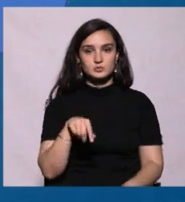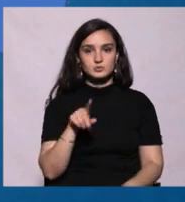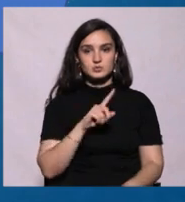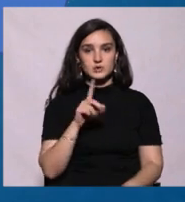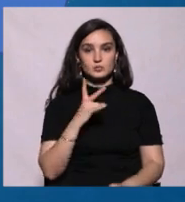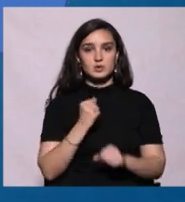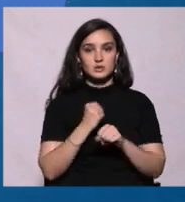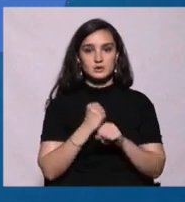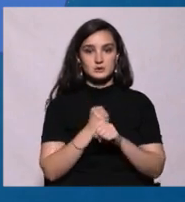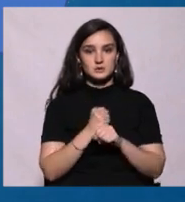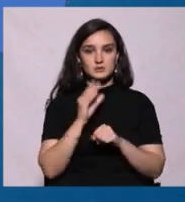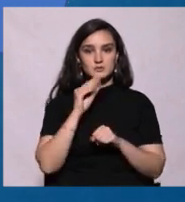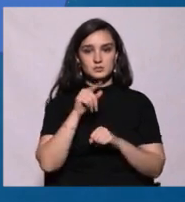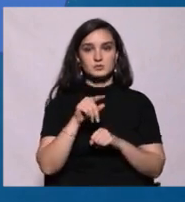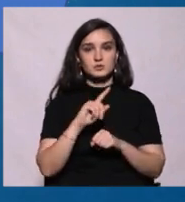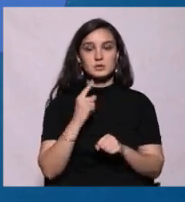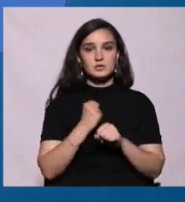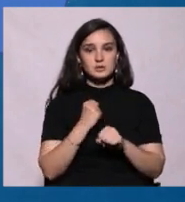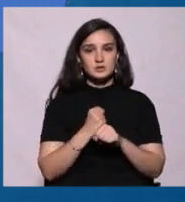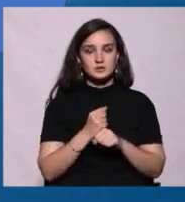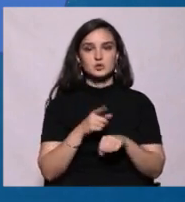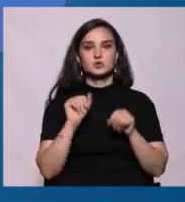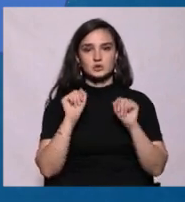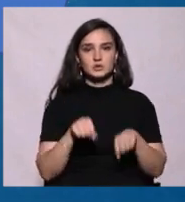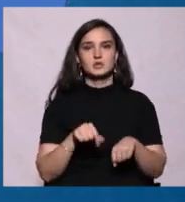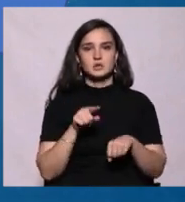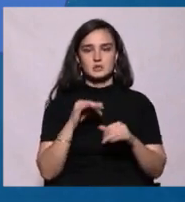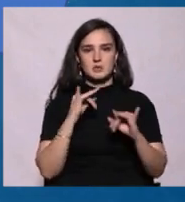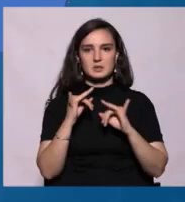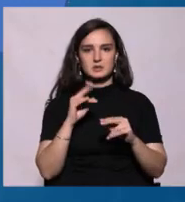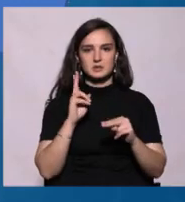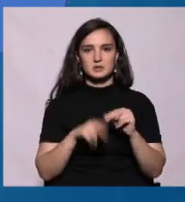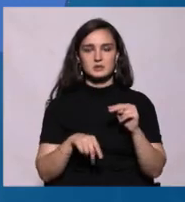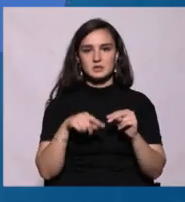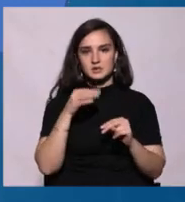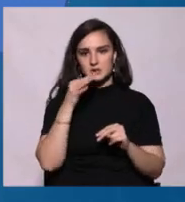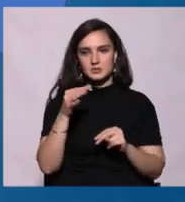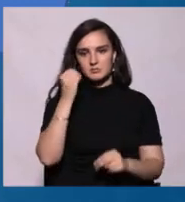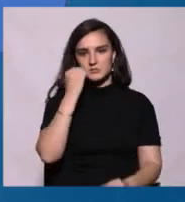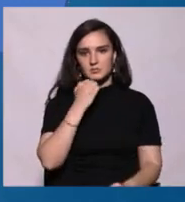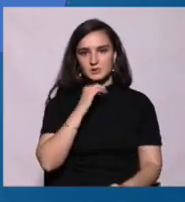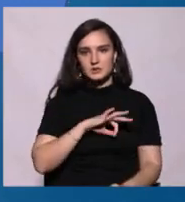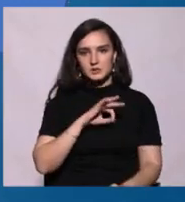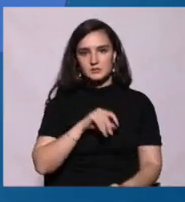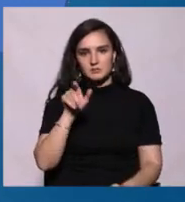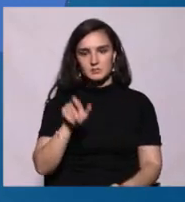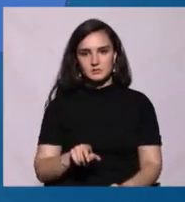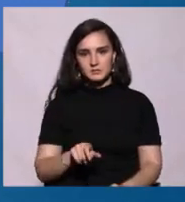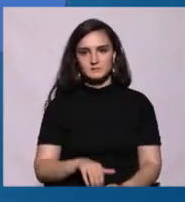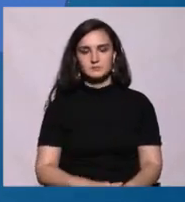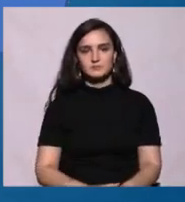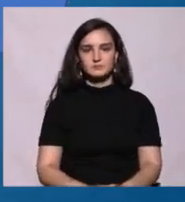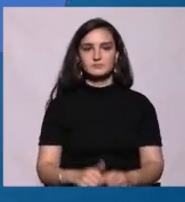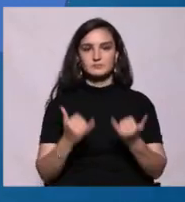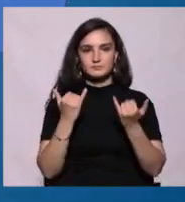going to do and when you are going to do, you can end the conversation by saying, "Thank you, customer."